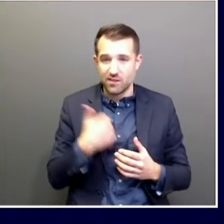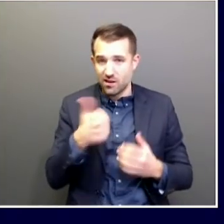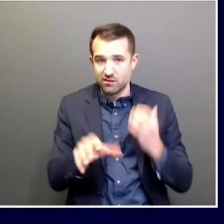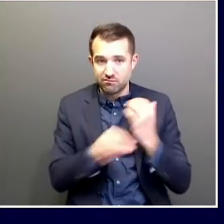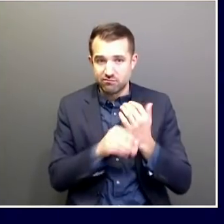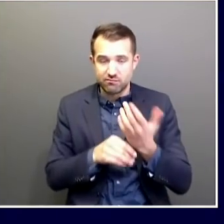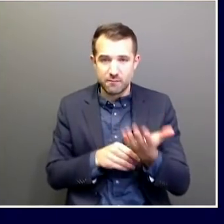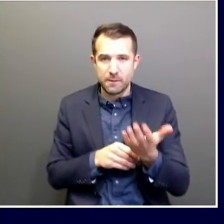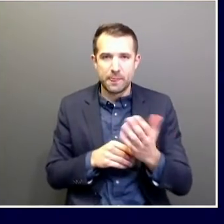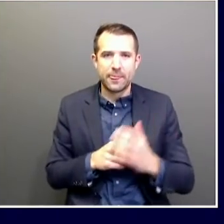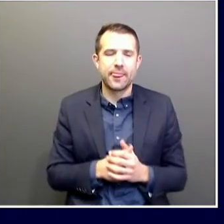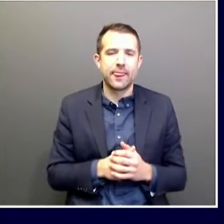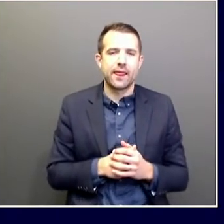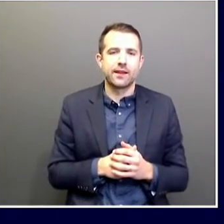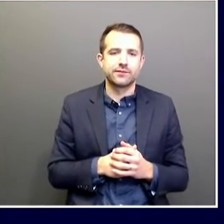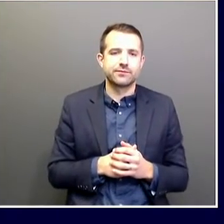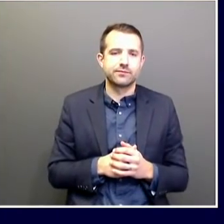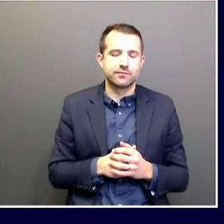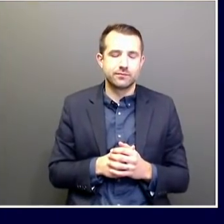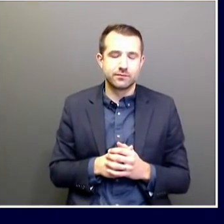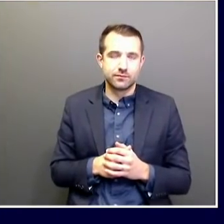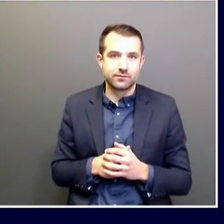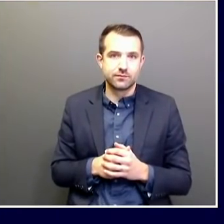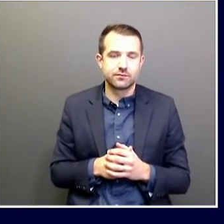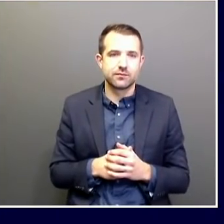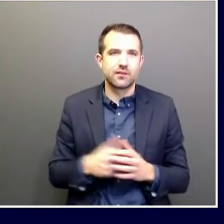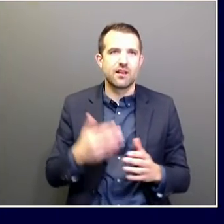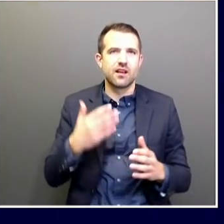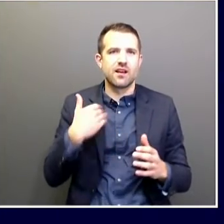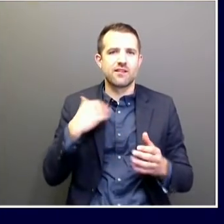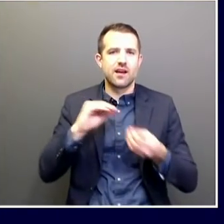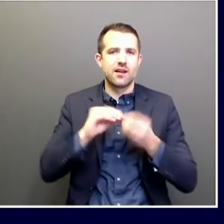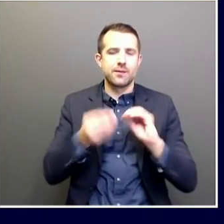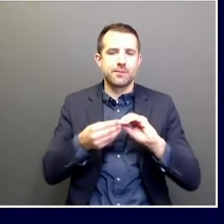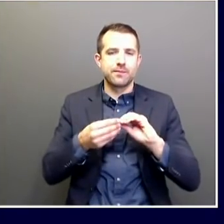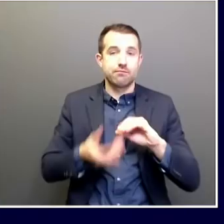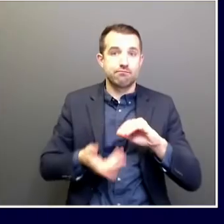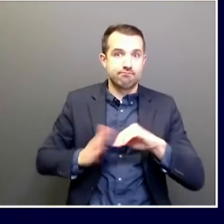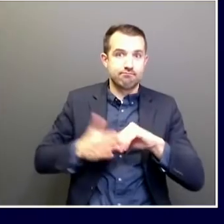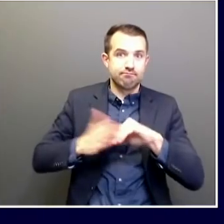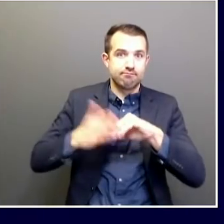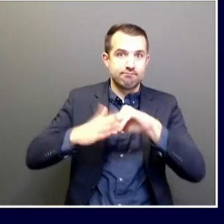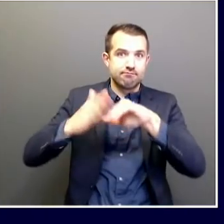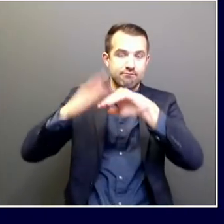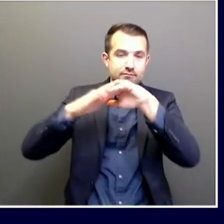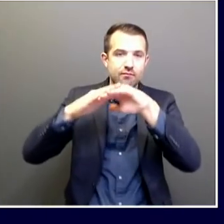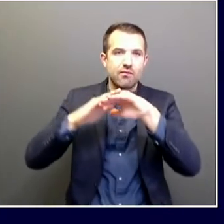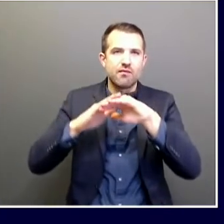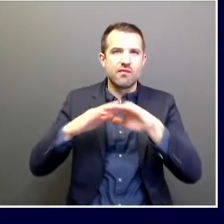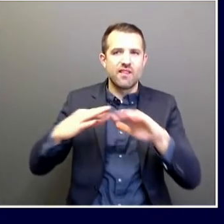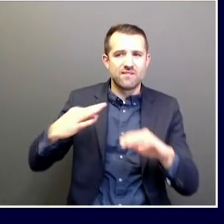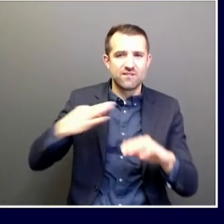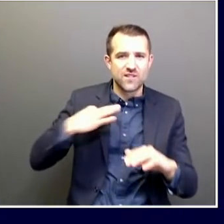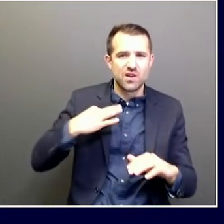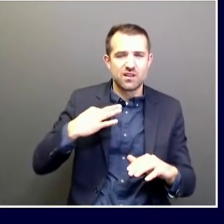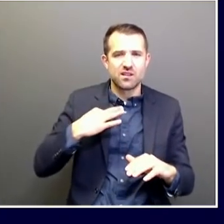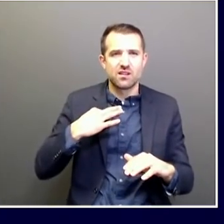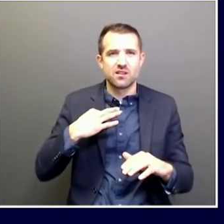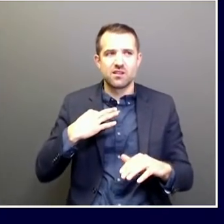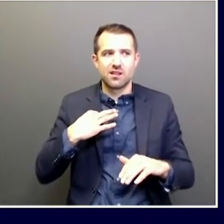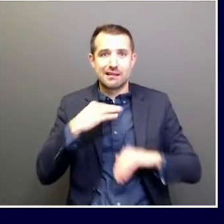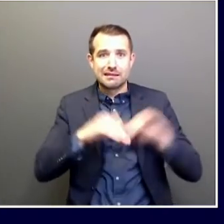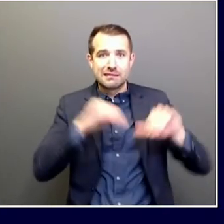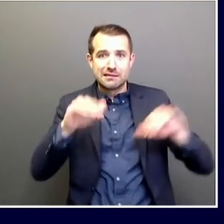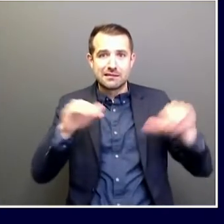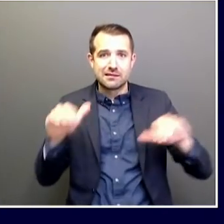an increasing number of volunteers as well as missions that we're tapping and asking people to volunteer for. We'll get you the exact number as